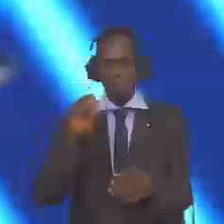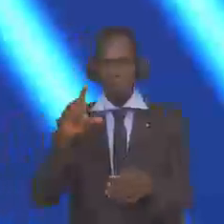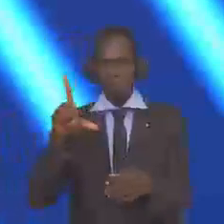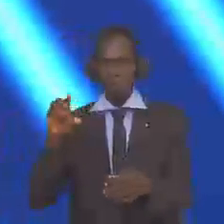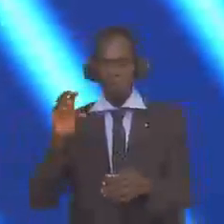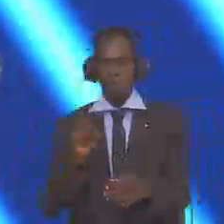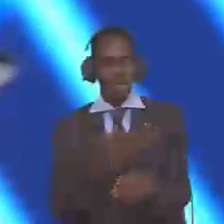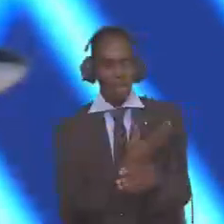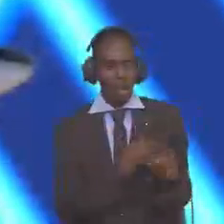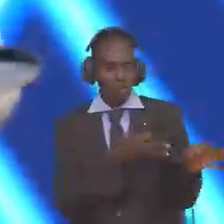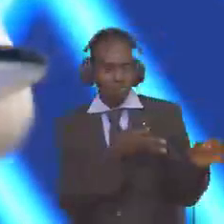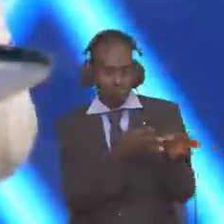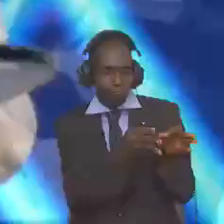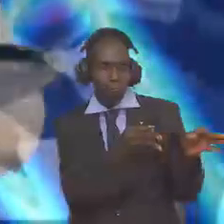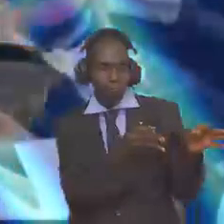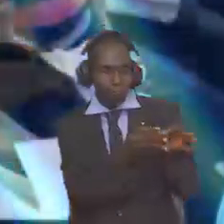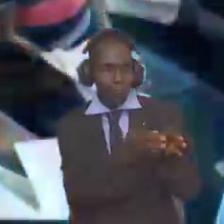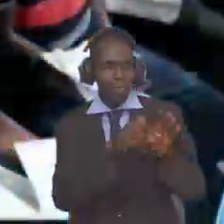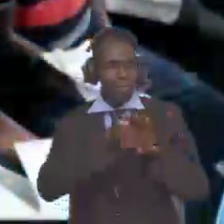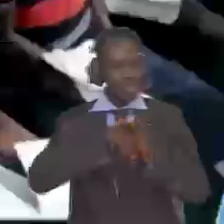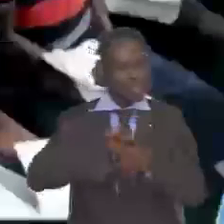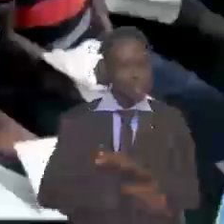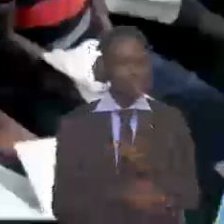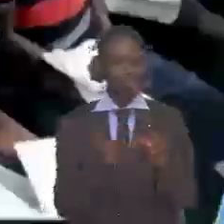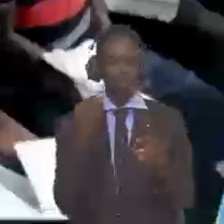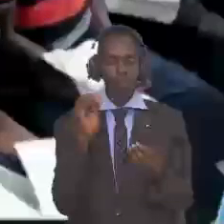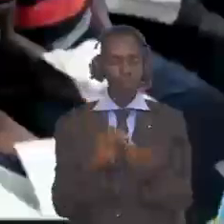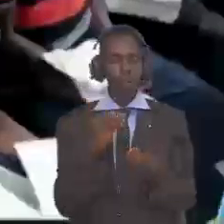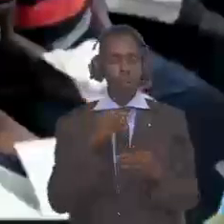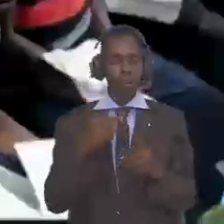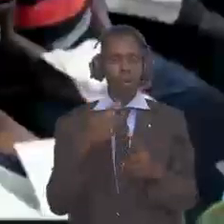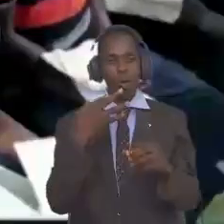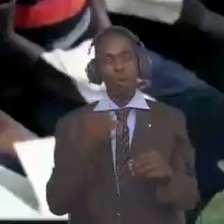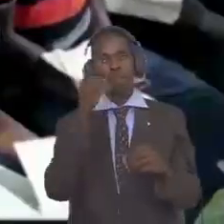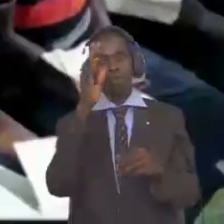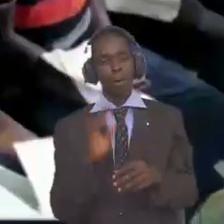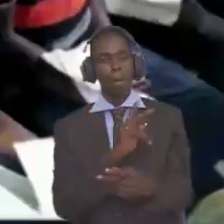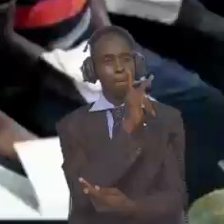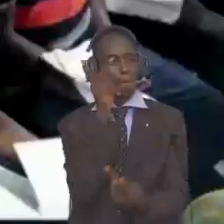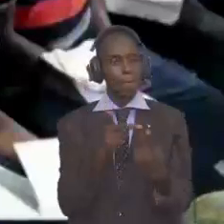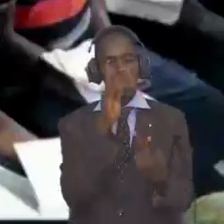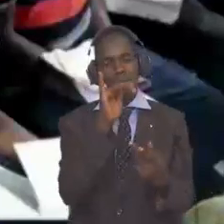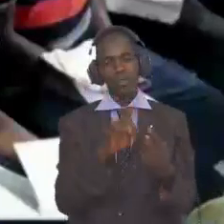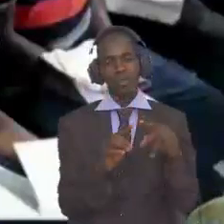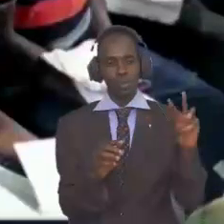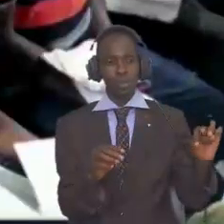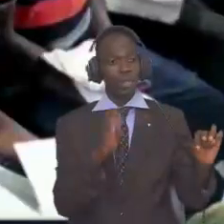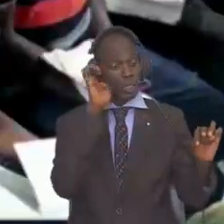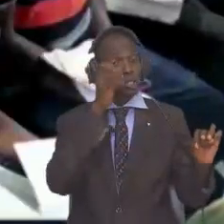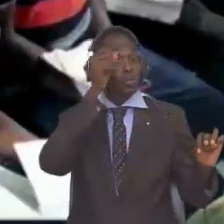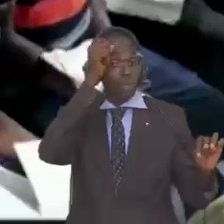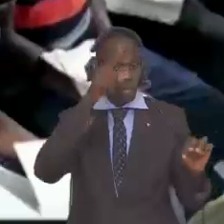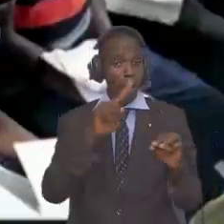way of God more perfectly. He knew the way of God to a limit, but now they